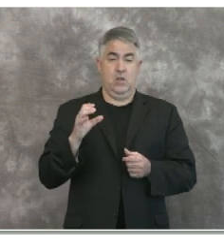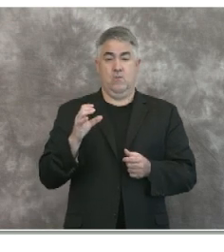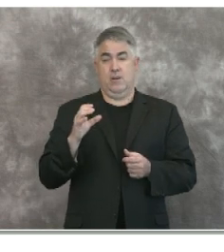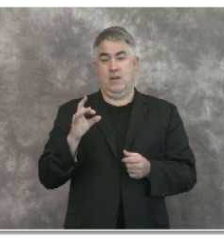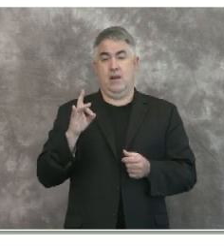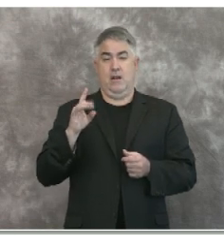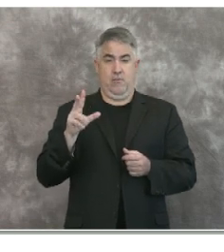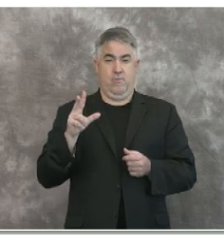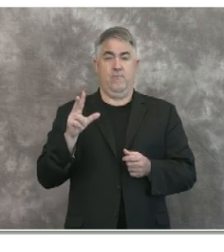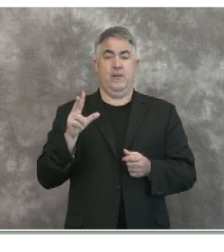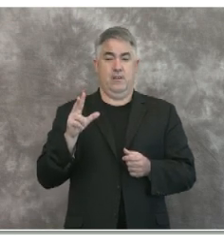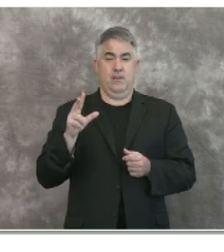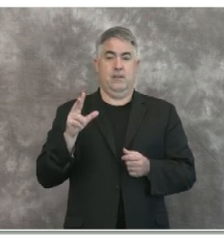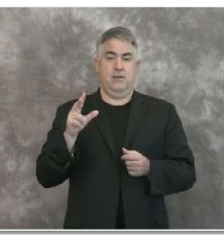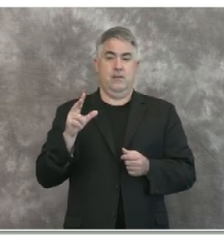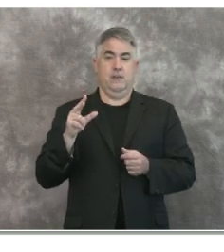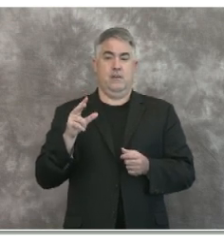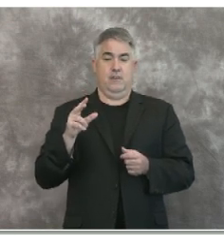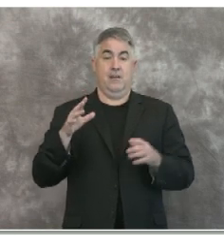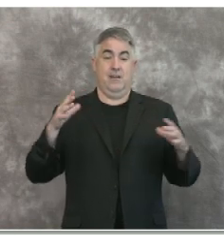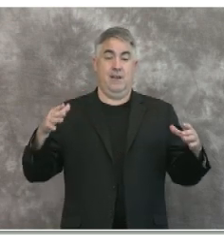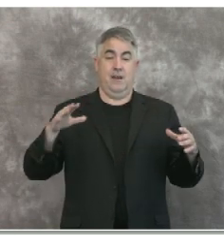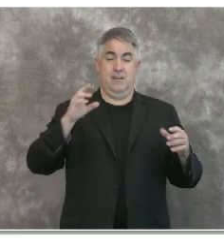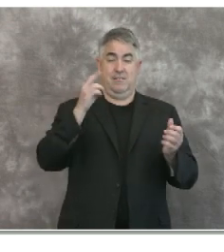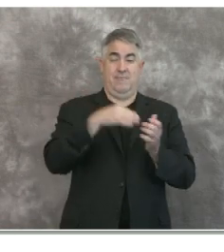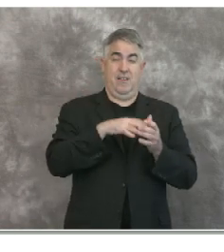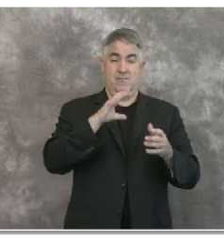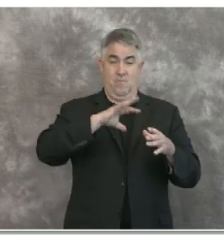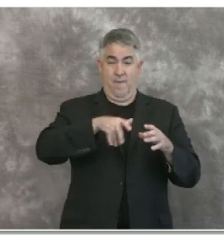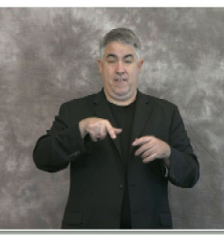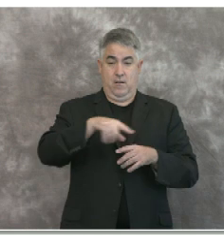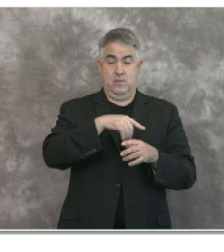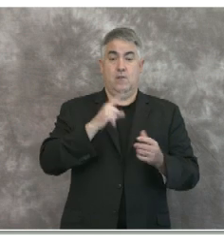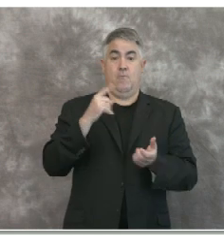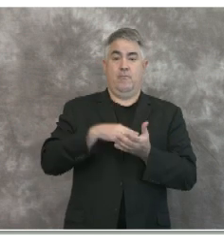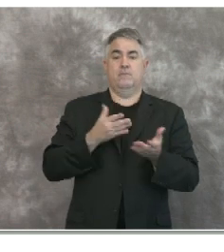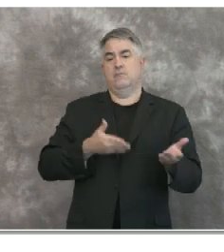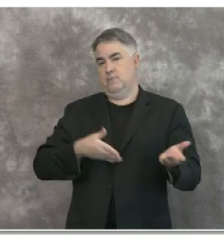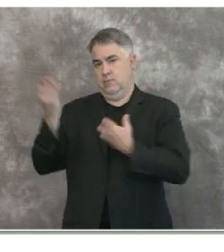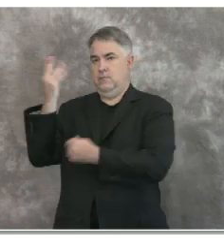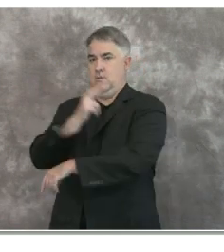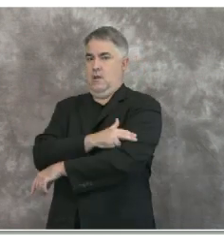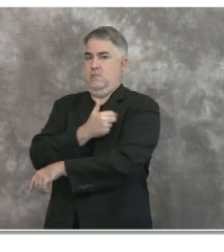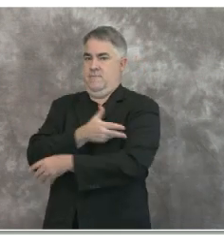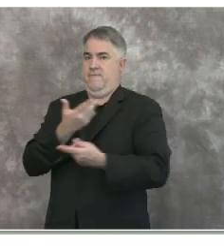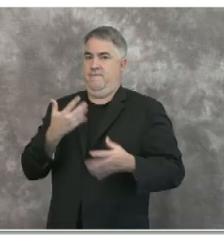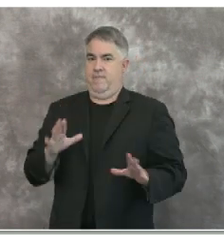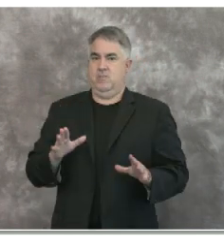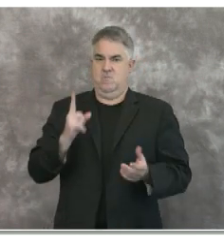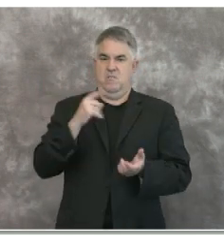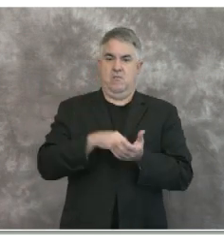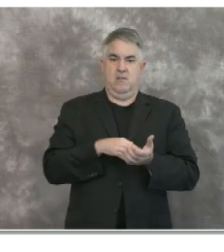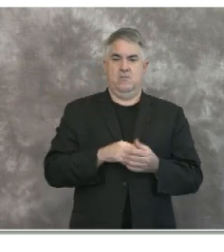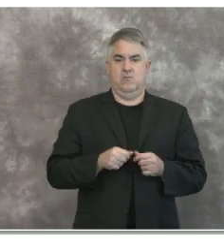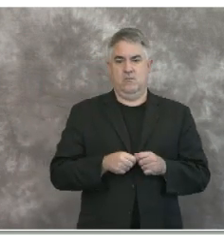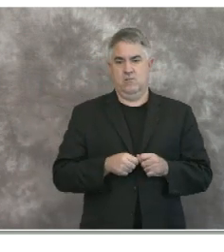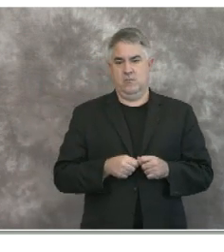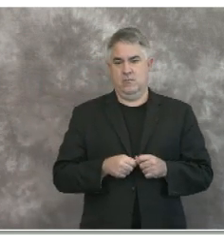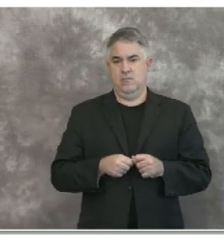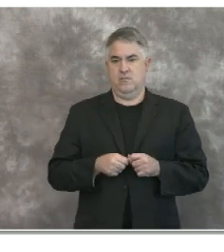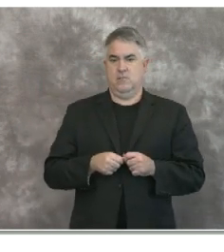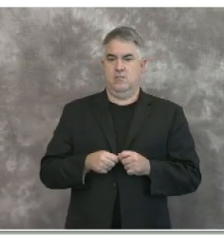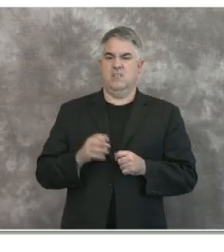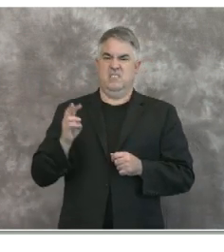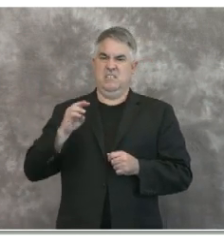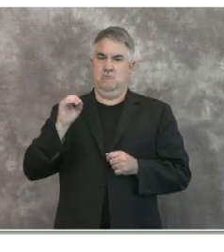1,183, or 19% of all cases hospitalized, and this includes 354, 6%